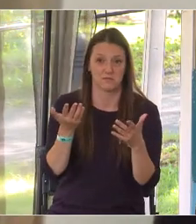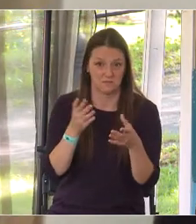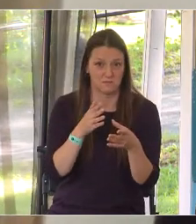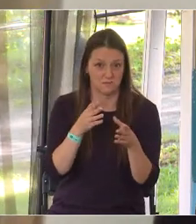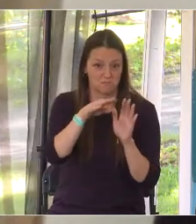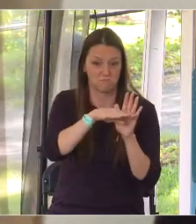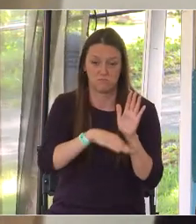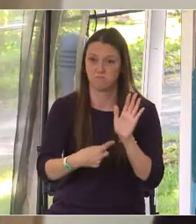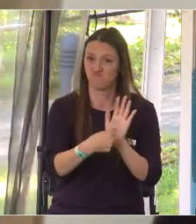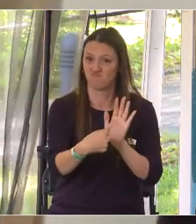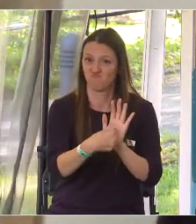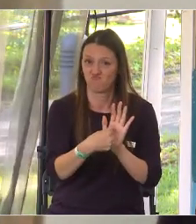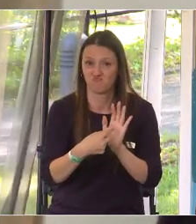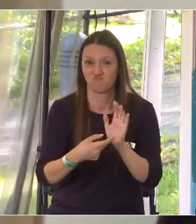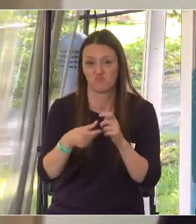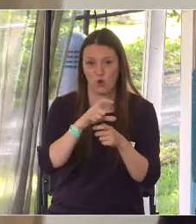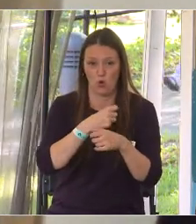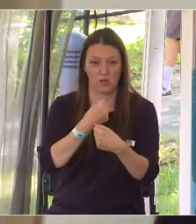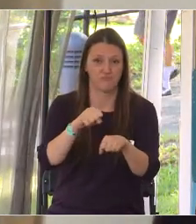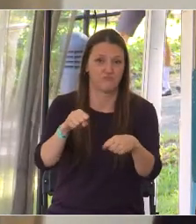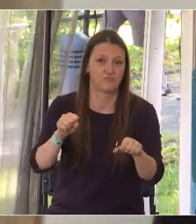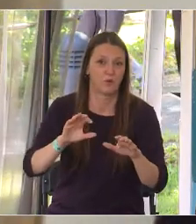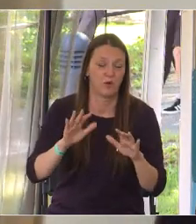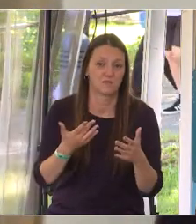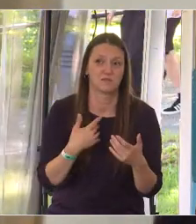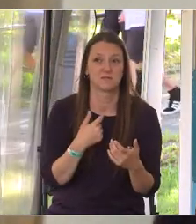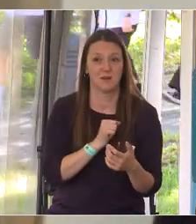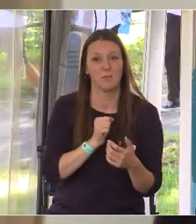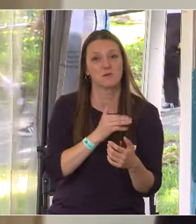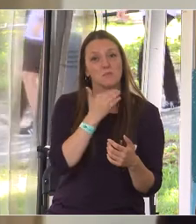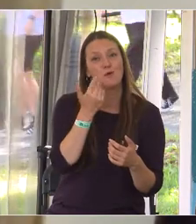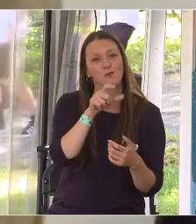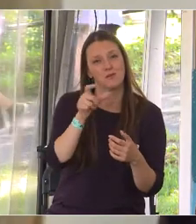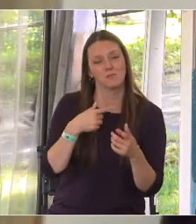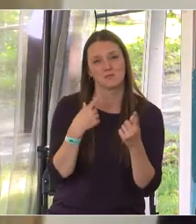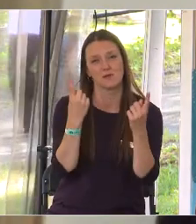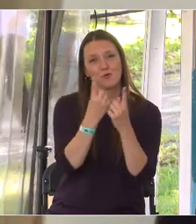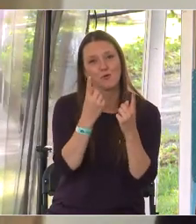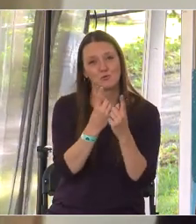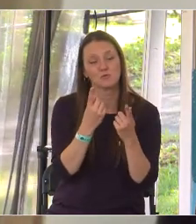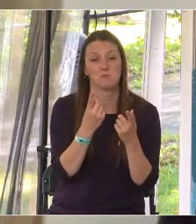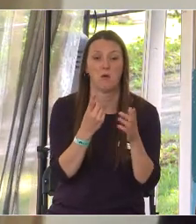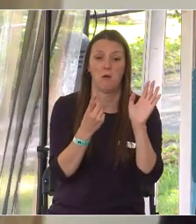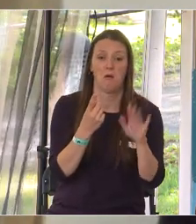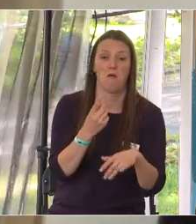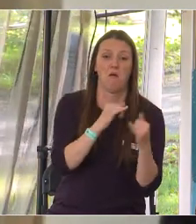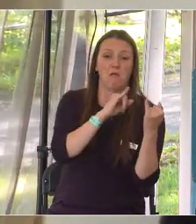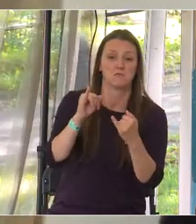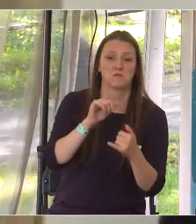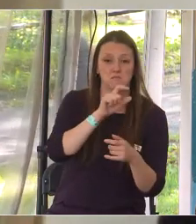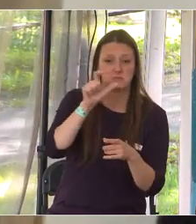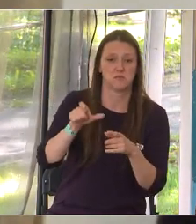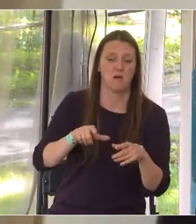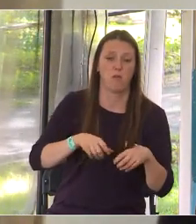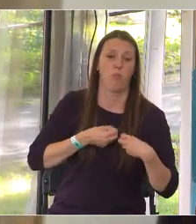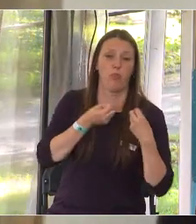in a more sense than we are doing now. There's a lot of the people I met, maybe they publish hatred online, or